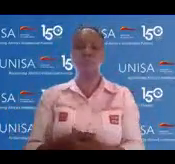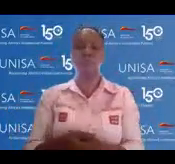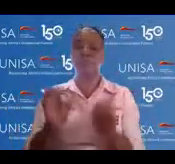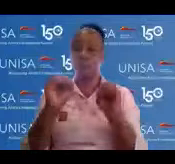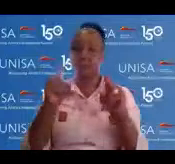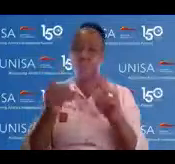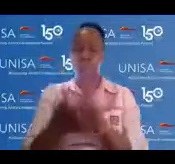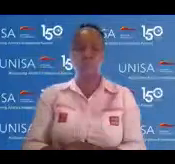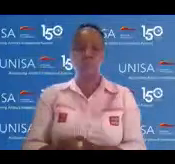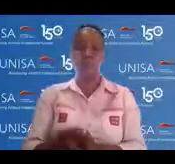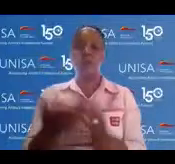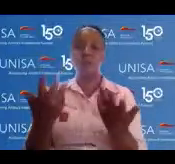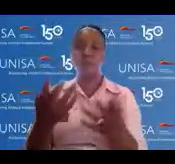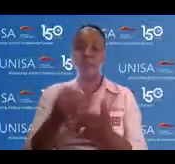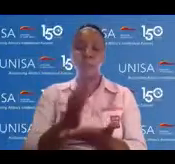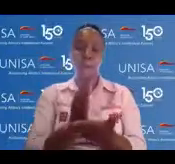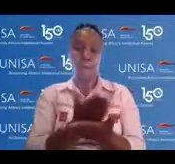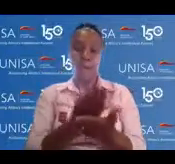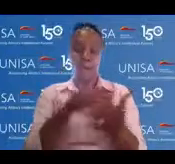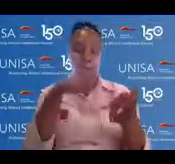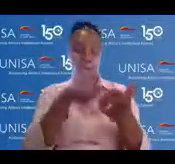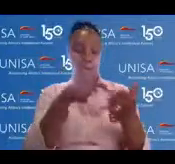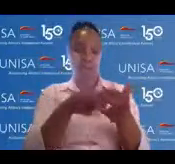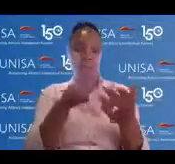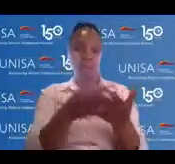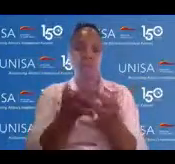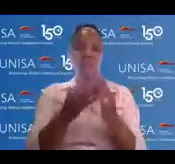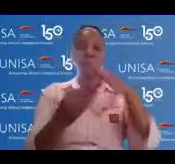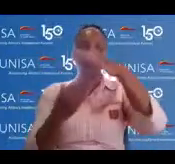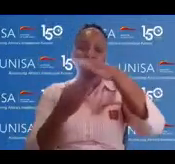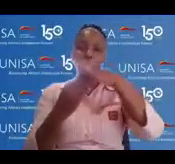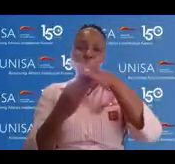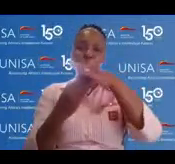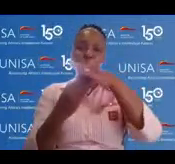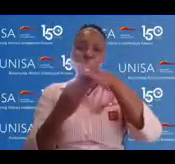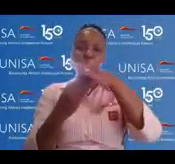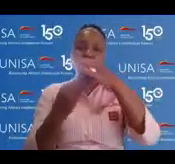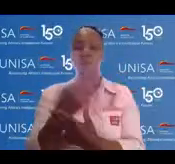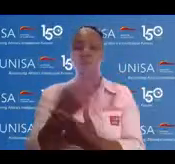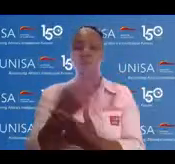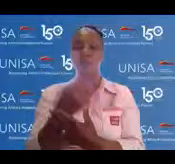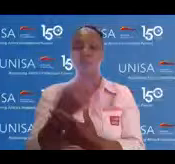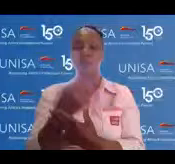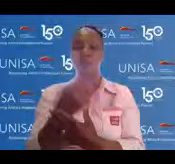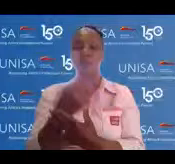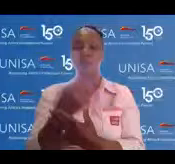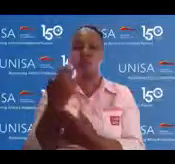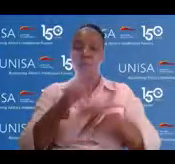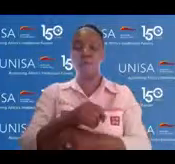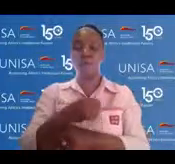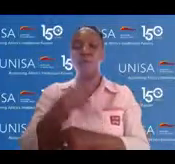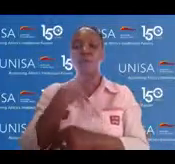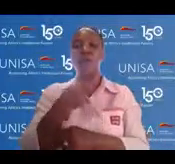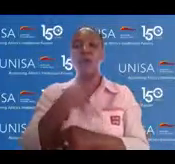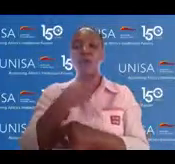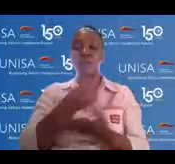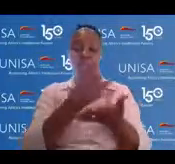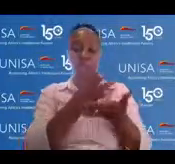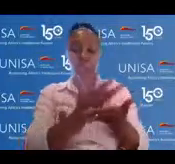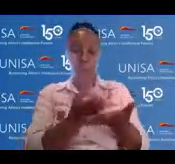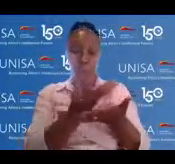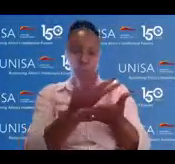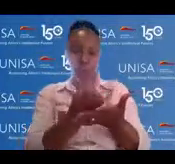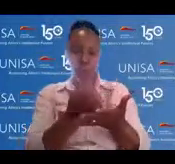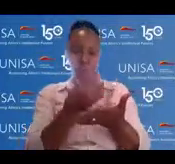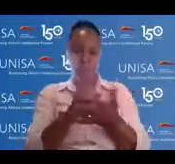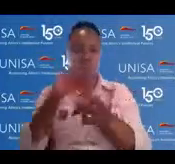the middle column at the top, the app will also be performing voice recordings. So the purpose of this is to detect human speech